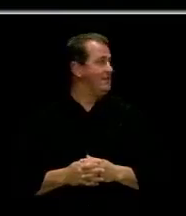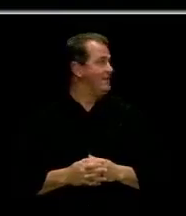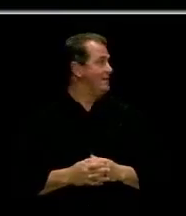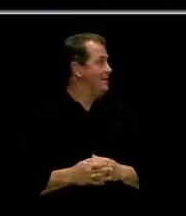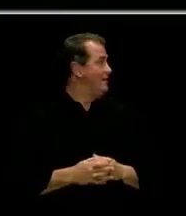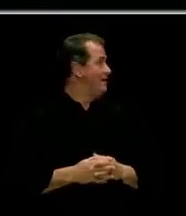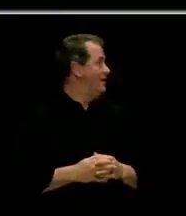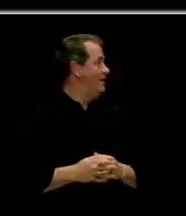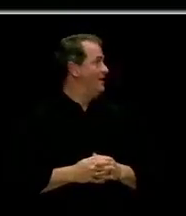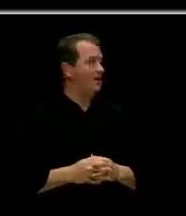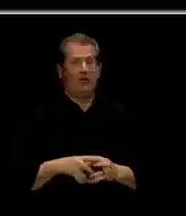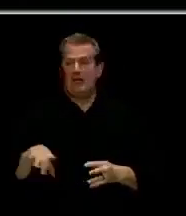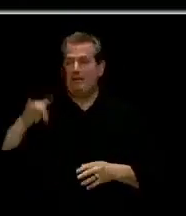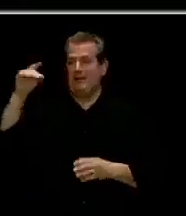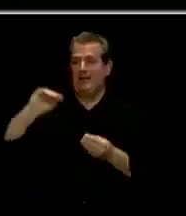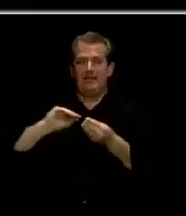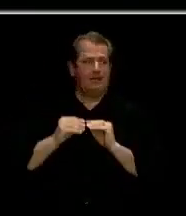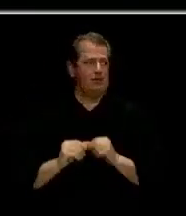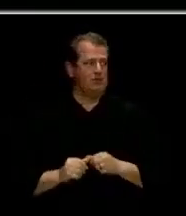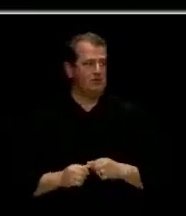good. Look up.